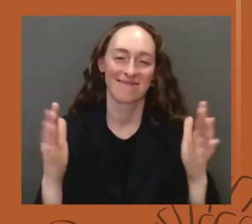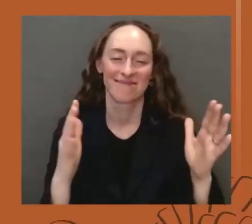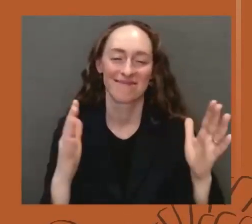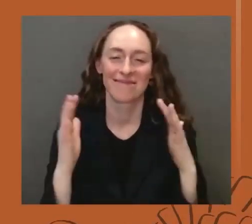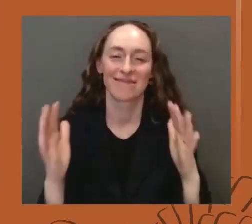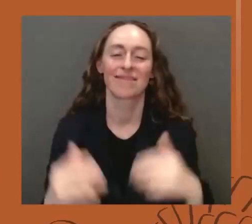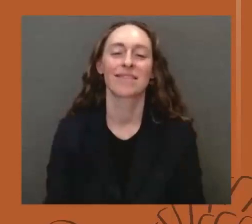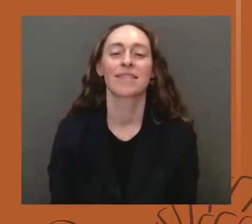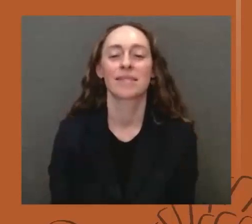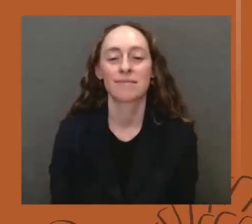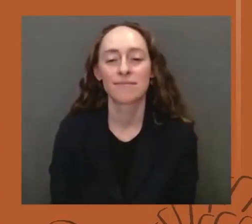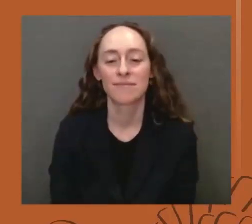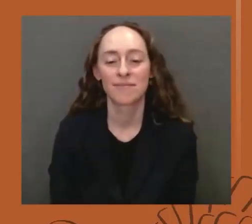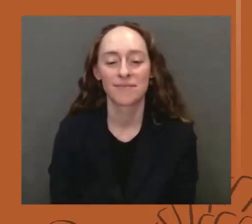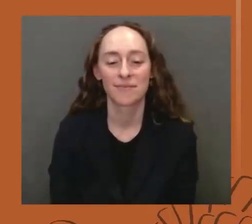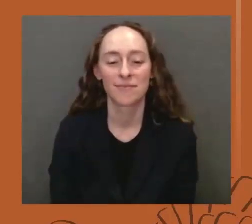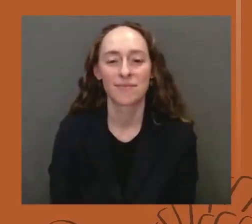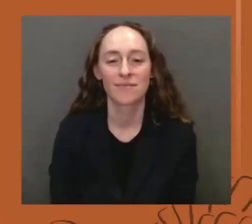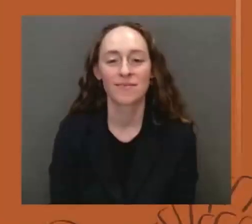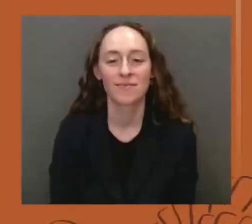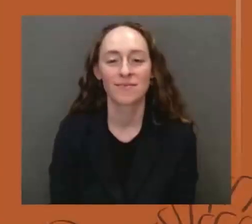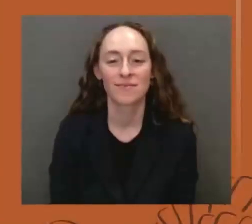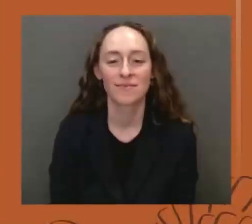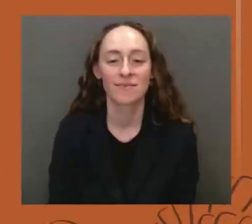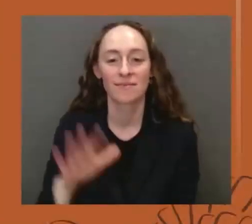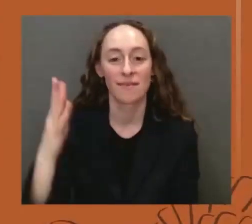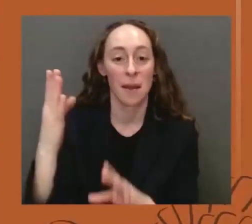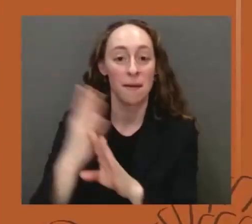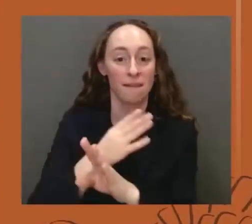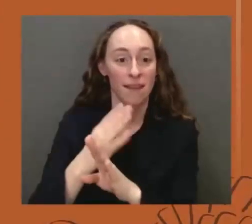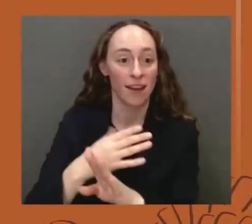Before I begin, I'm going to ask for a vote. Do I free the turkeys tonight?